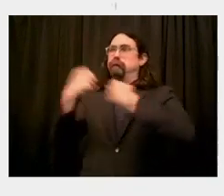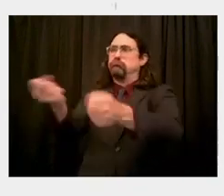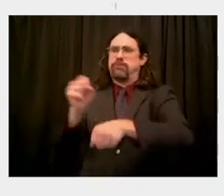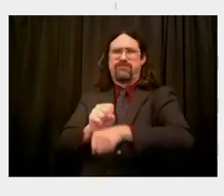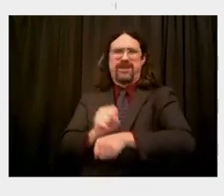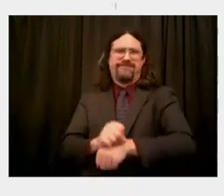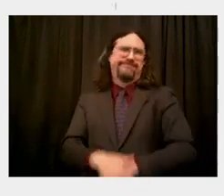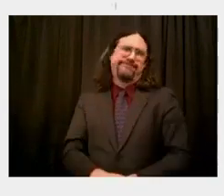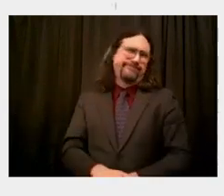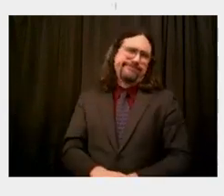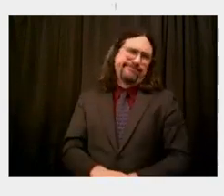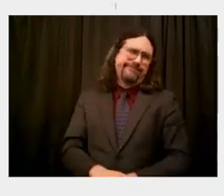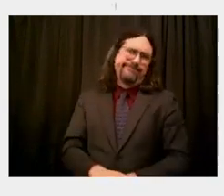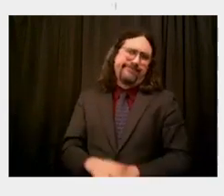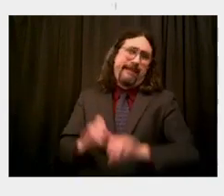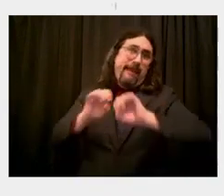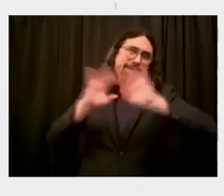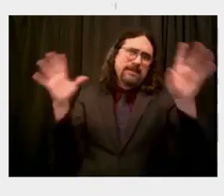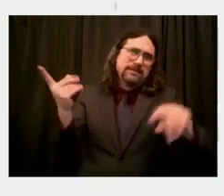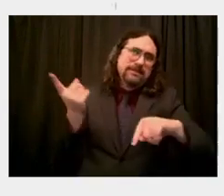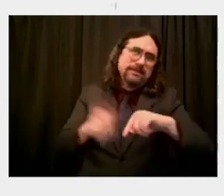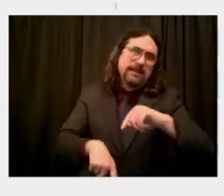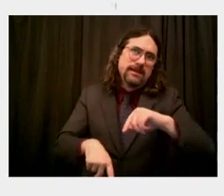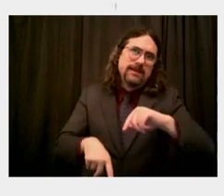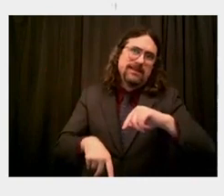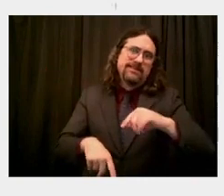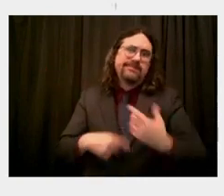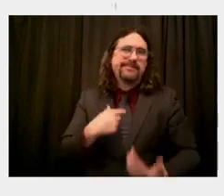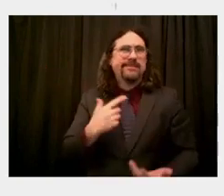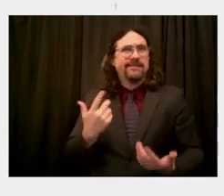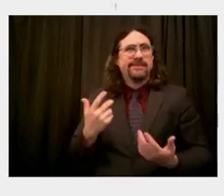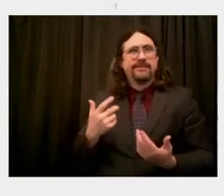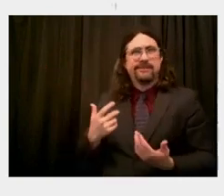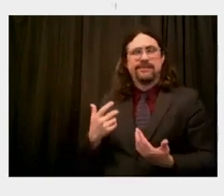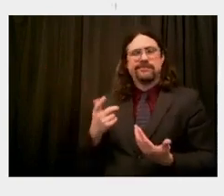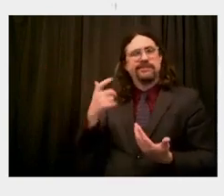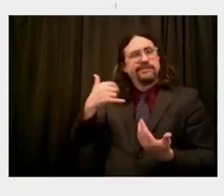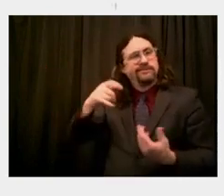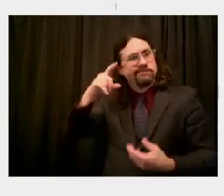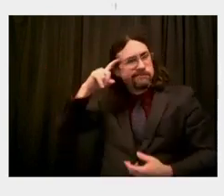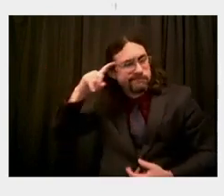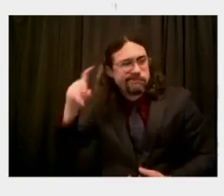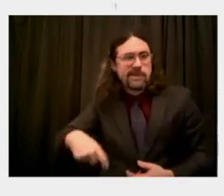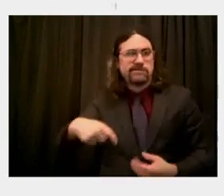have reduced risk and can actually have other benefits to public health.